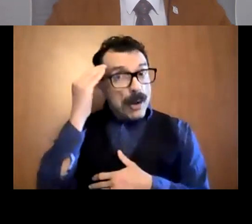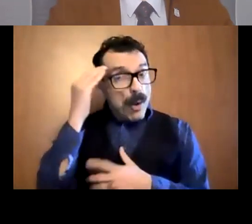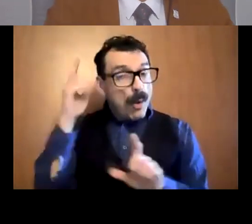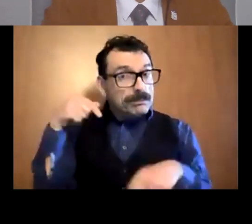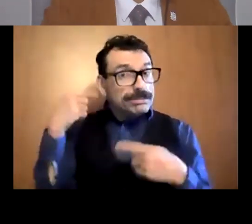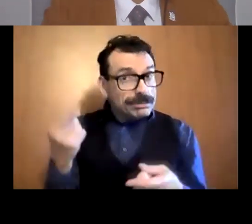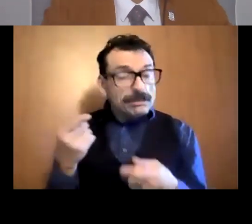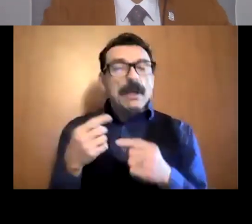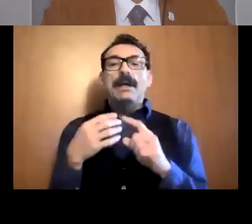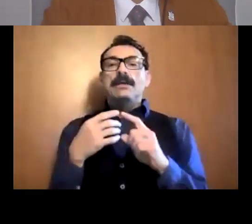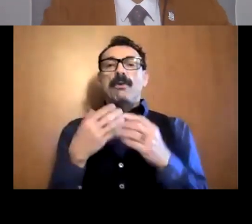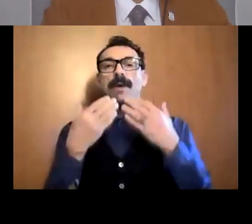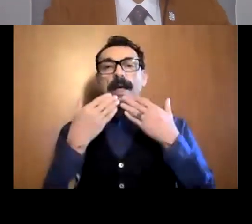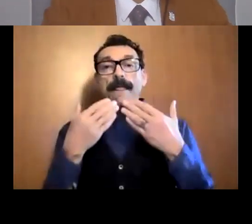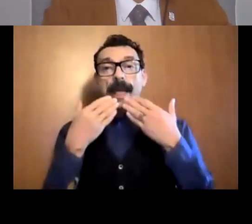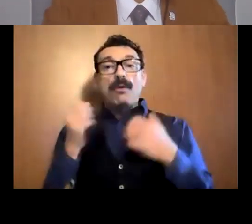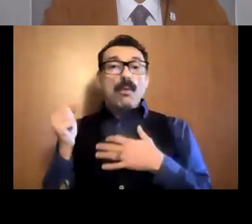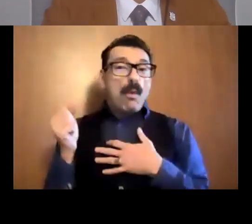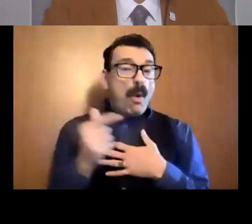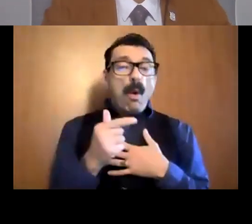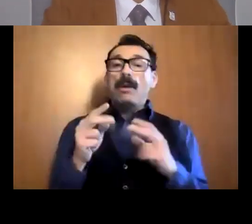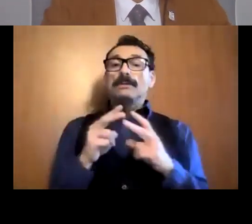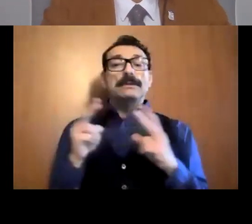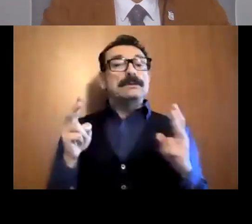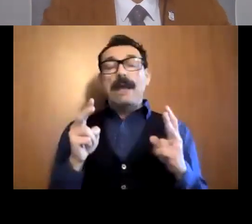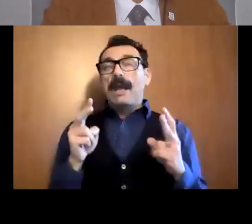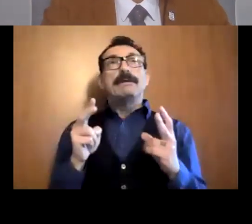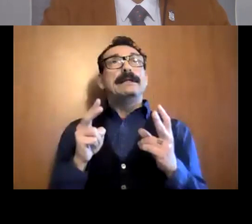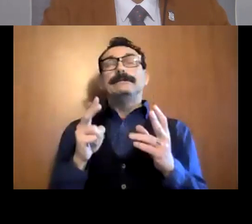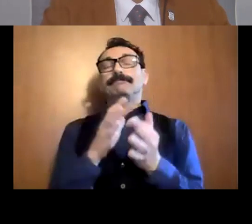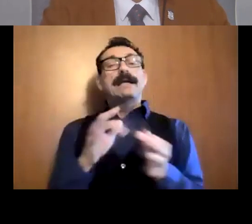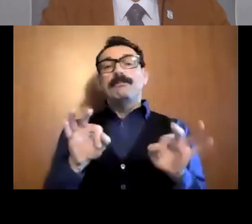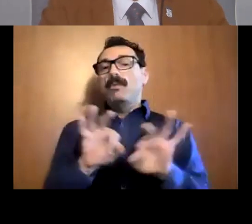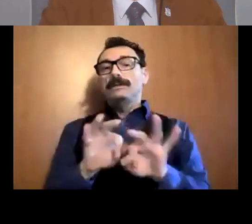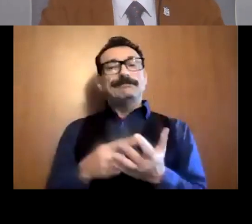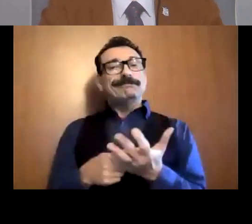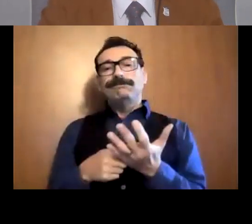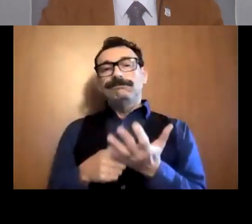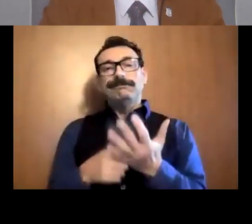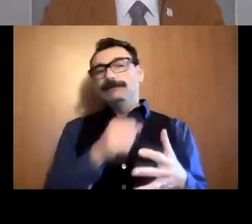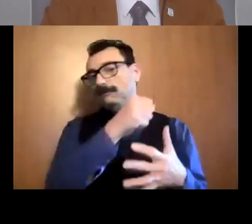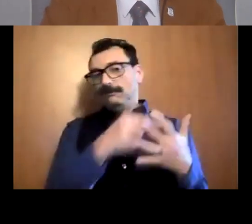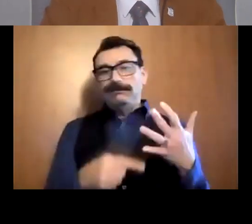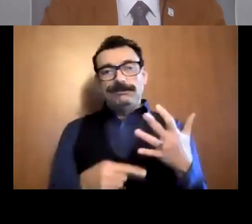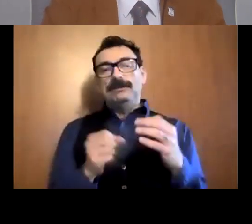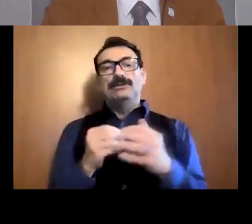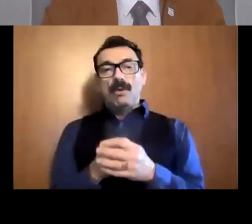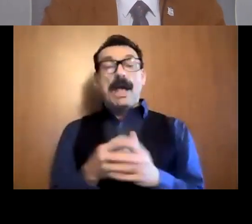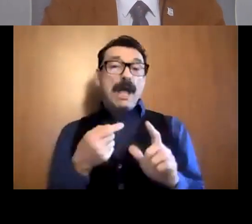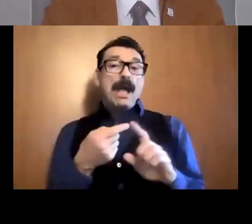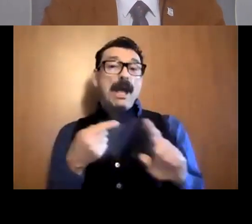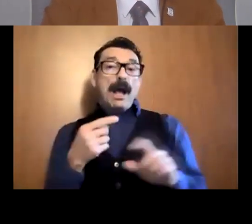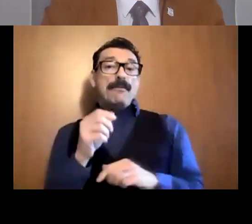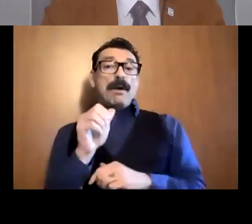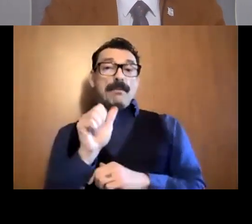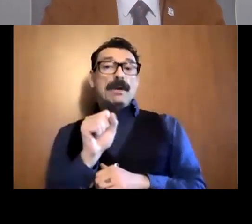you all about this really important issue. And like I said, I'm from Astoria, although I'm outside of the